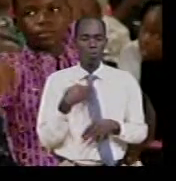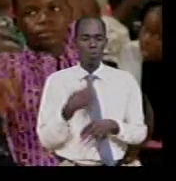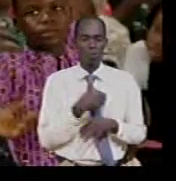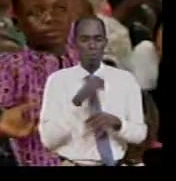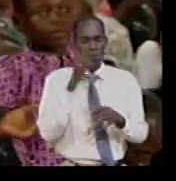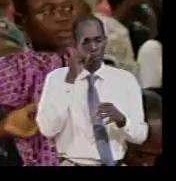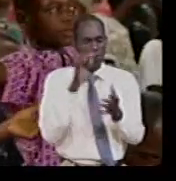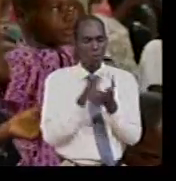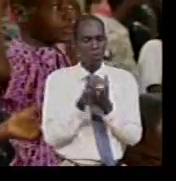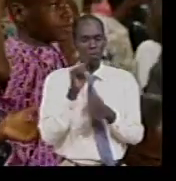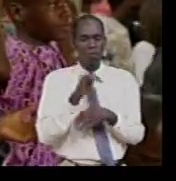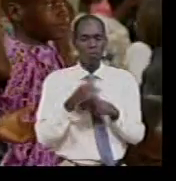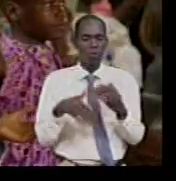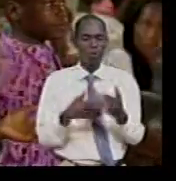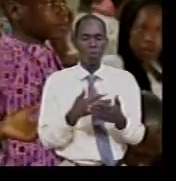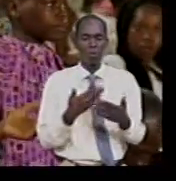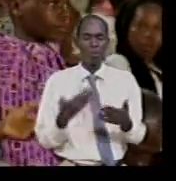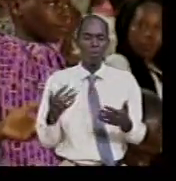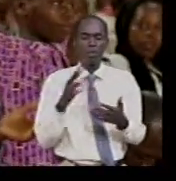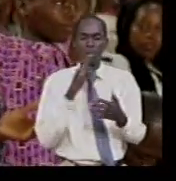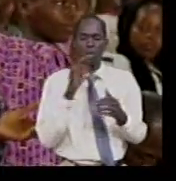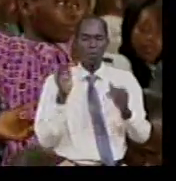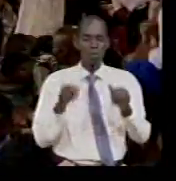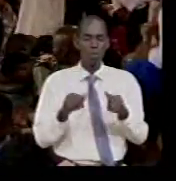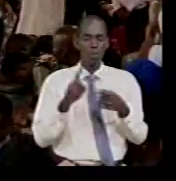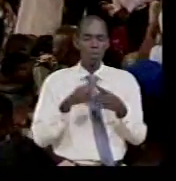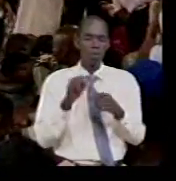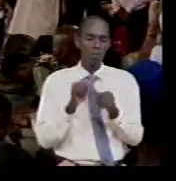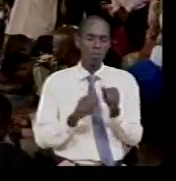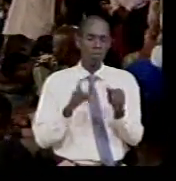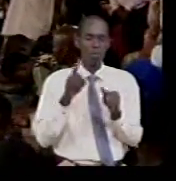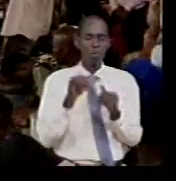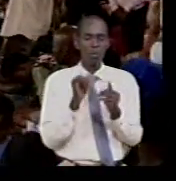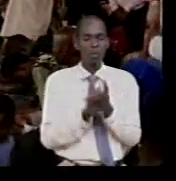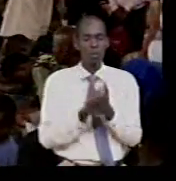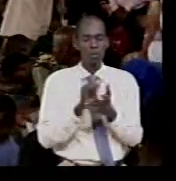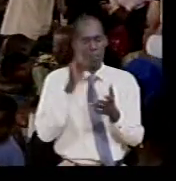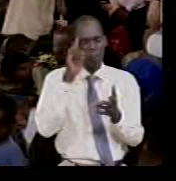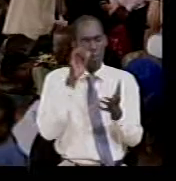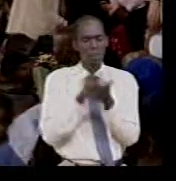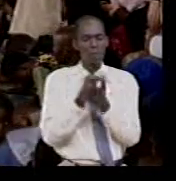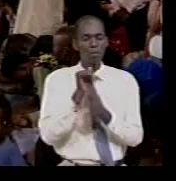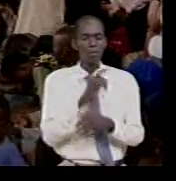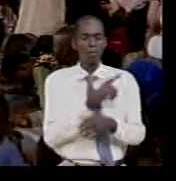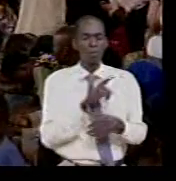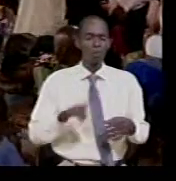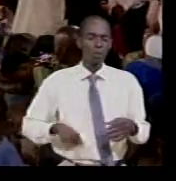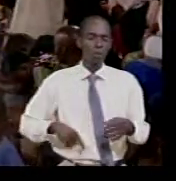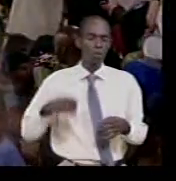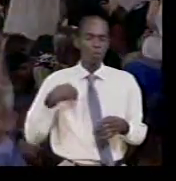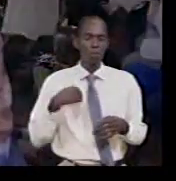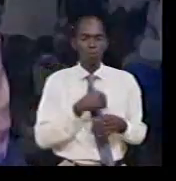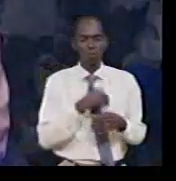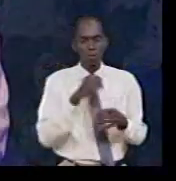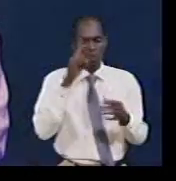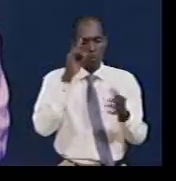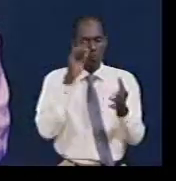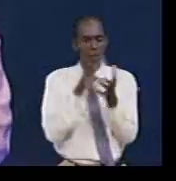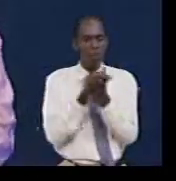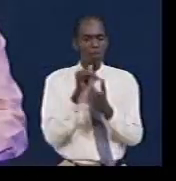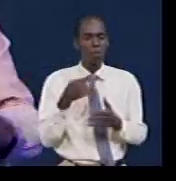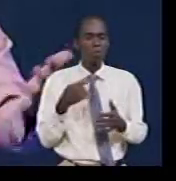believe. Their sins are forgiven. Their past forgiven. Their lives set